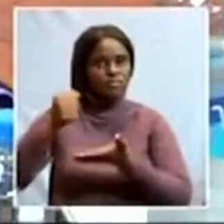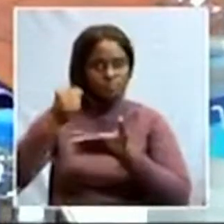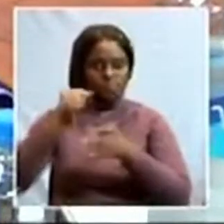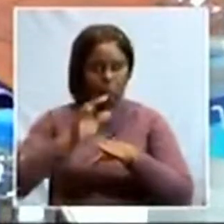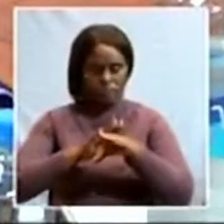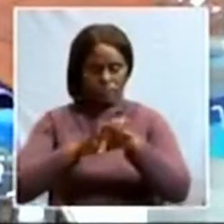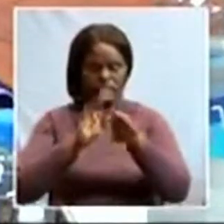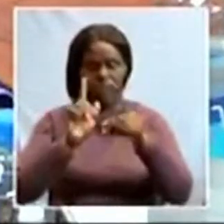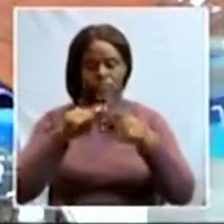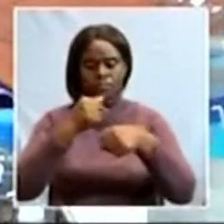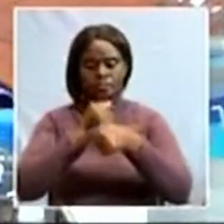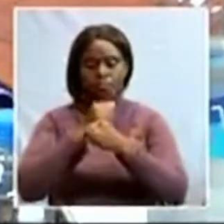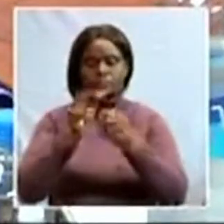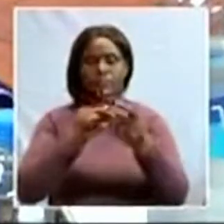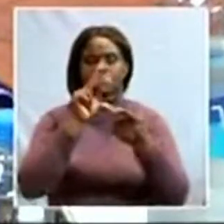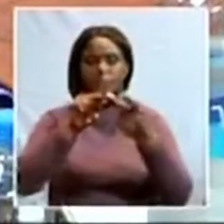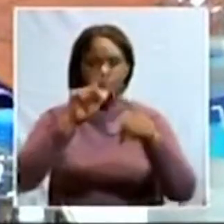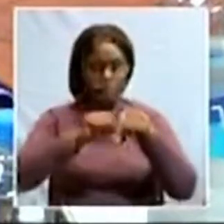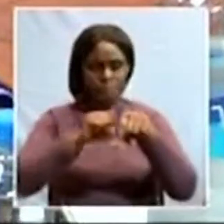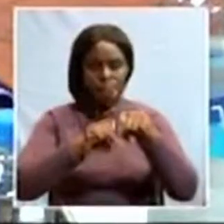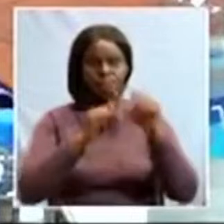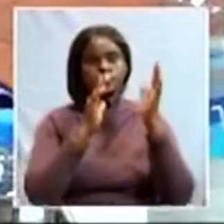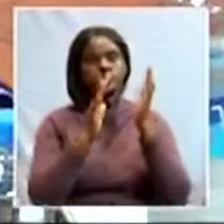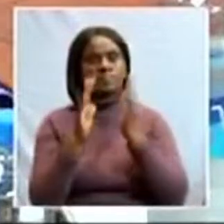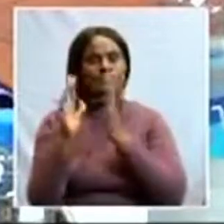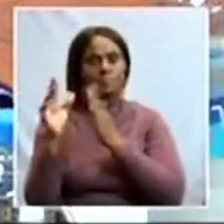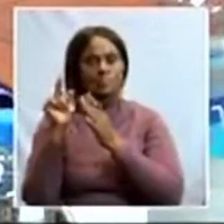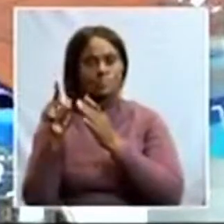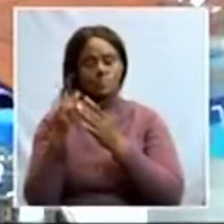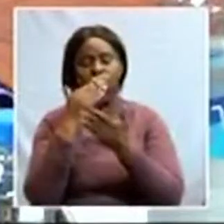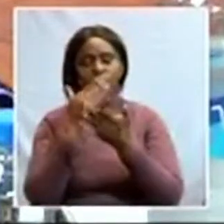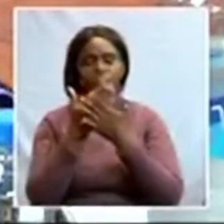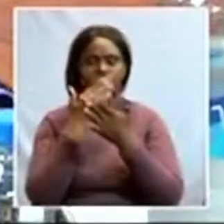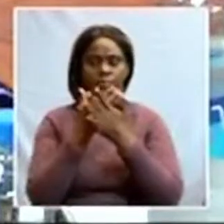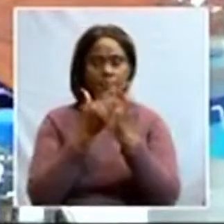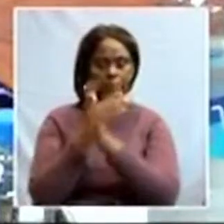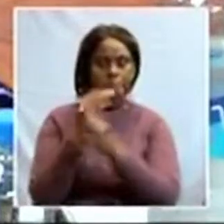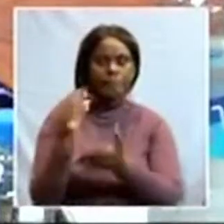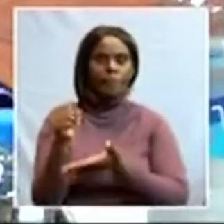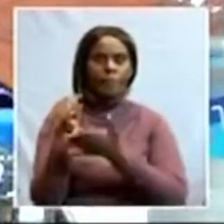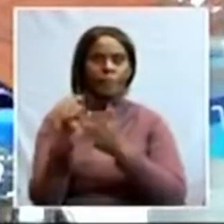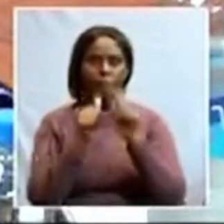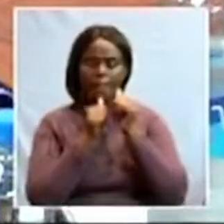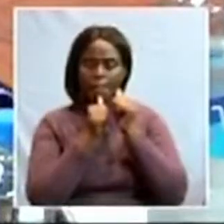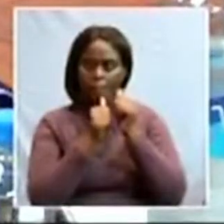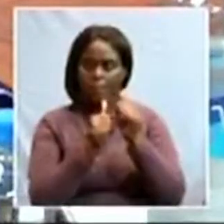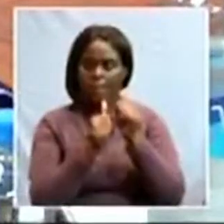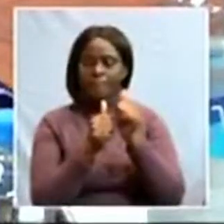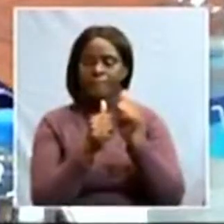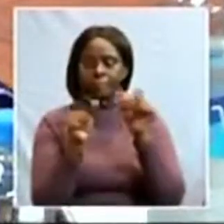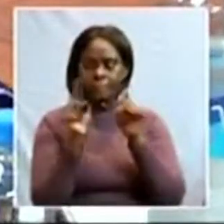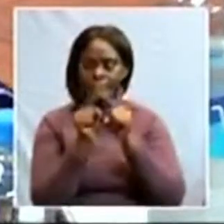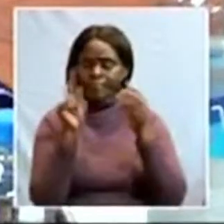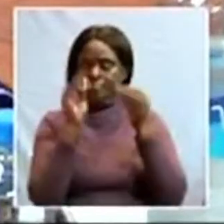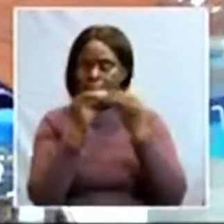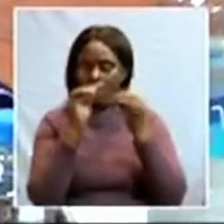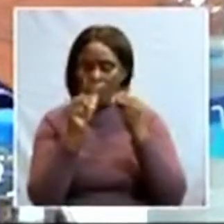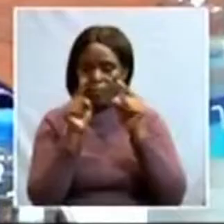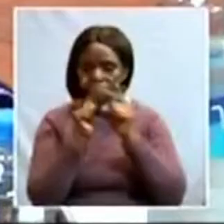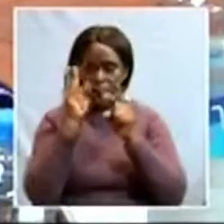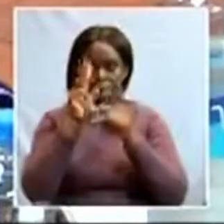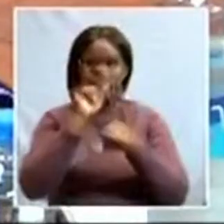in order to make timely remedial measures of flexing the budget accordingly. Further, it